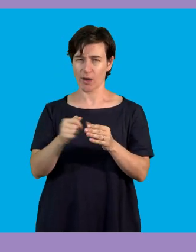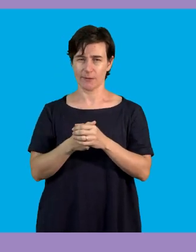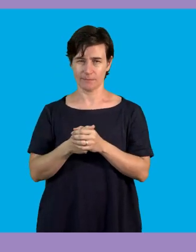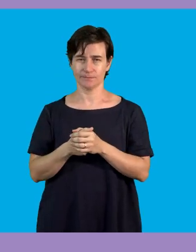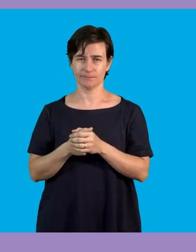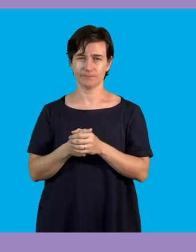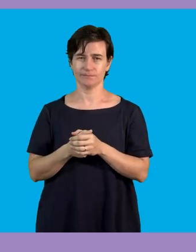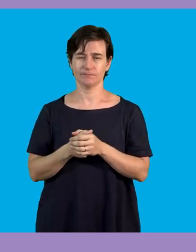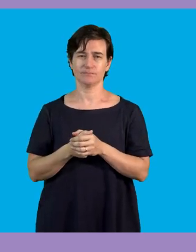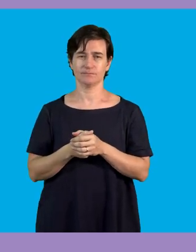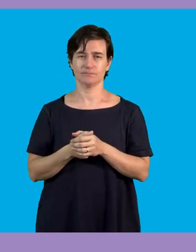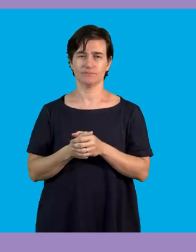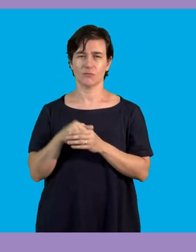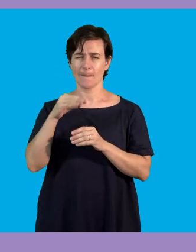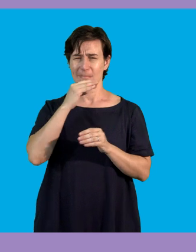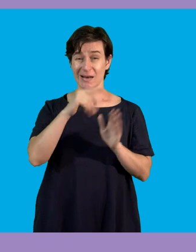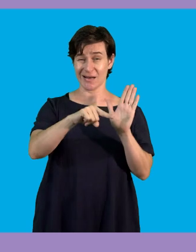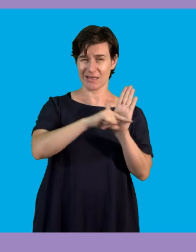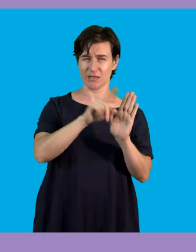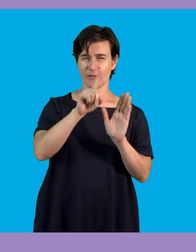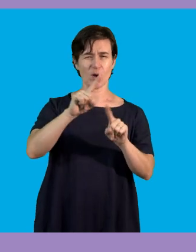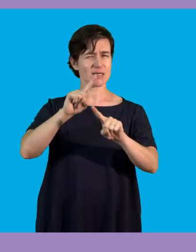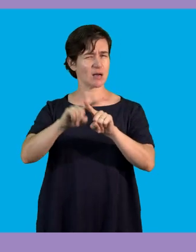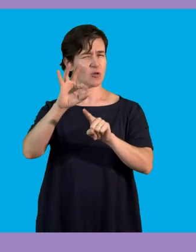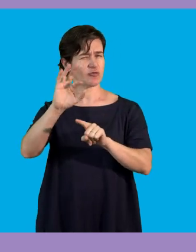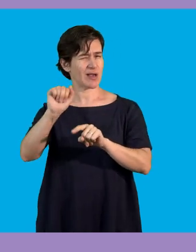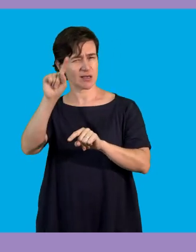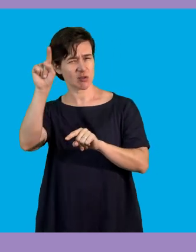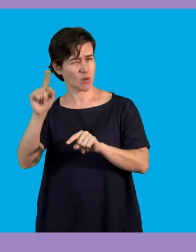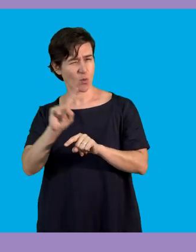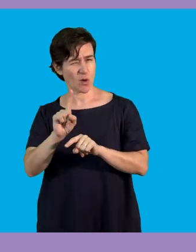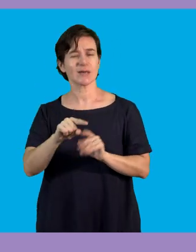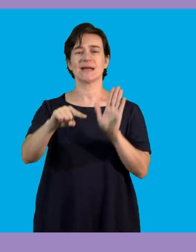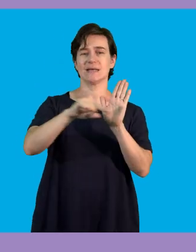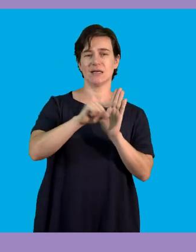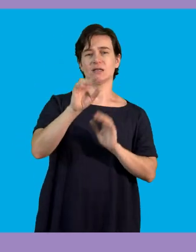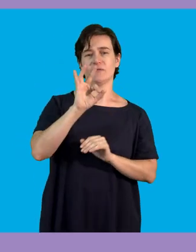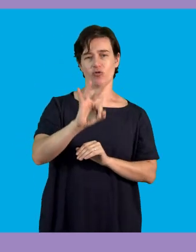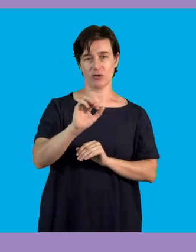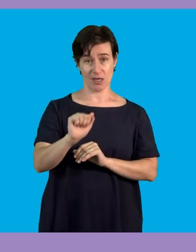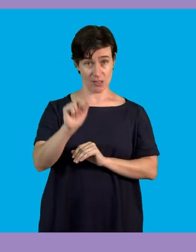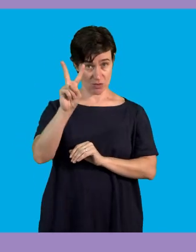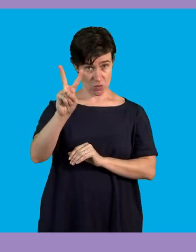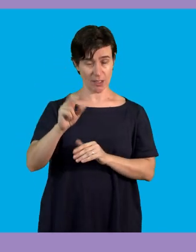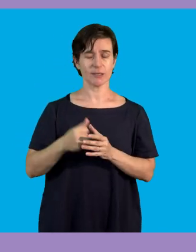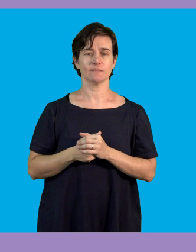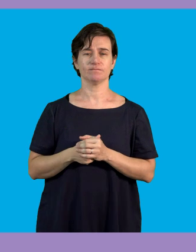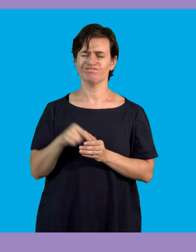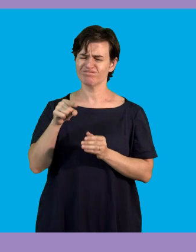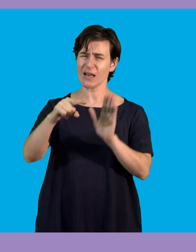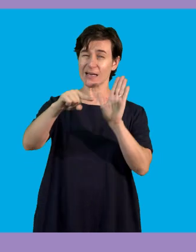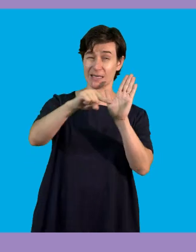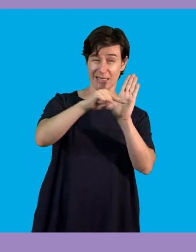we have to consider it when we calculate. So negative 1 multiplied by 3a squared is negative 3a